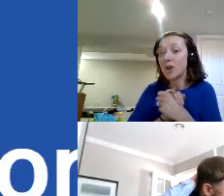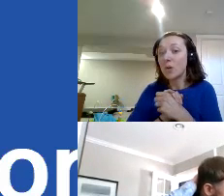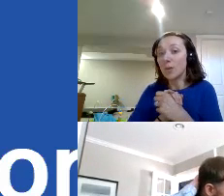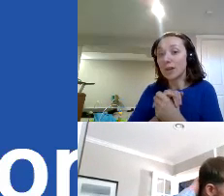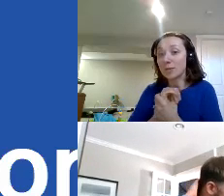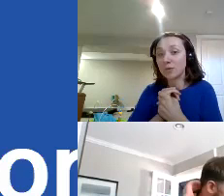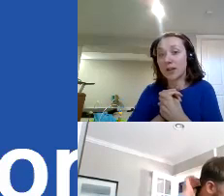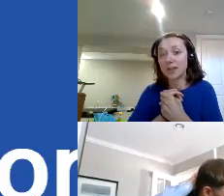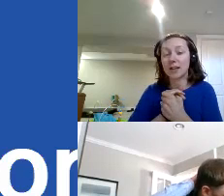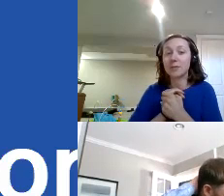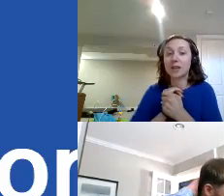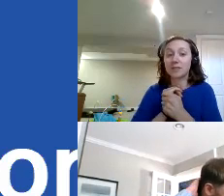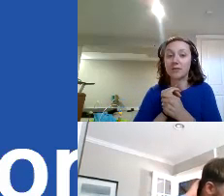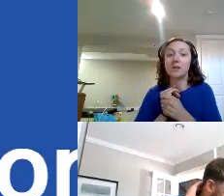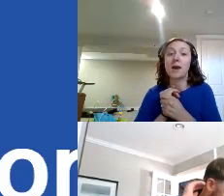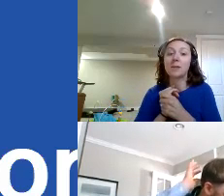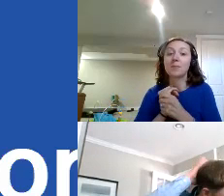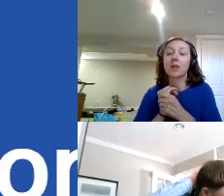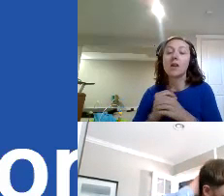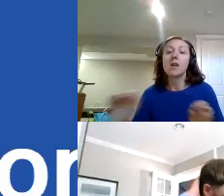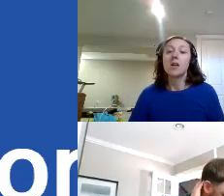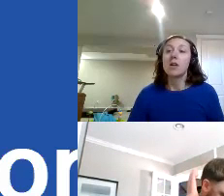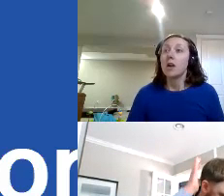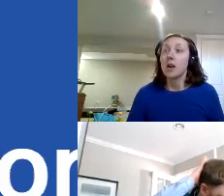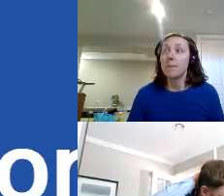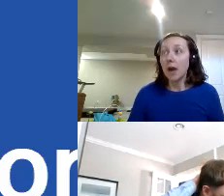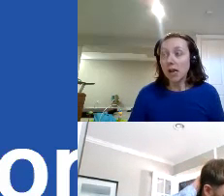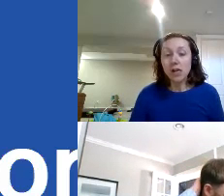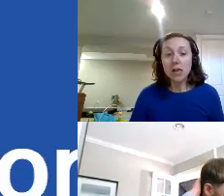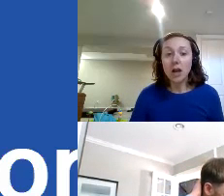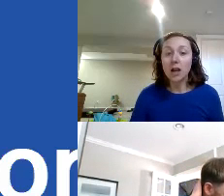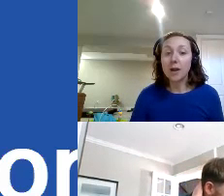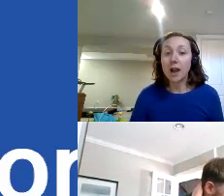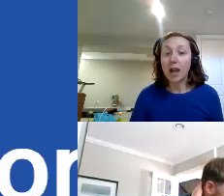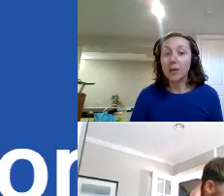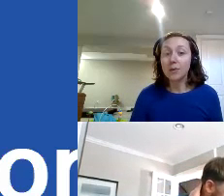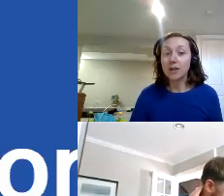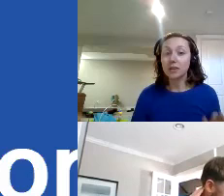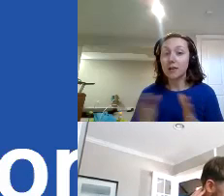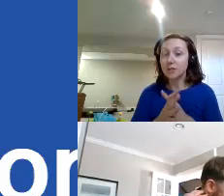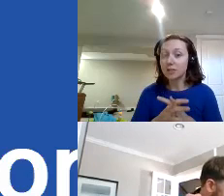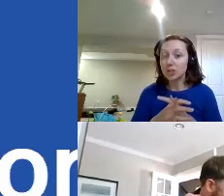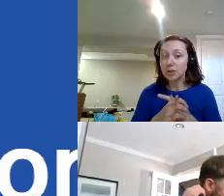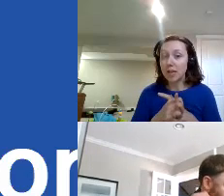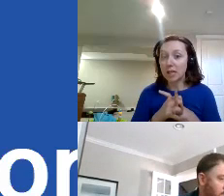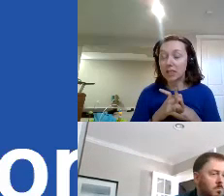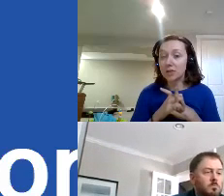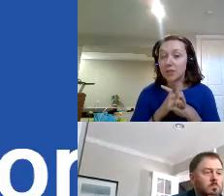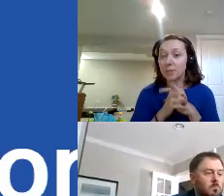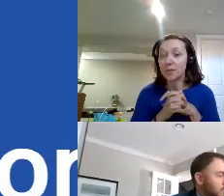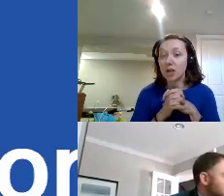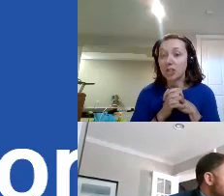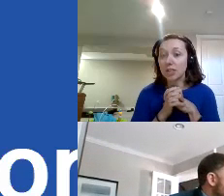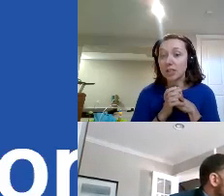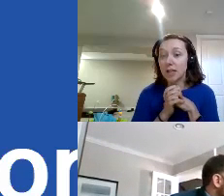and what we can improve for next time. I'd love to get feedback. But I would love to introduce Andy,